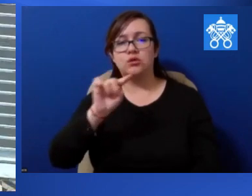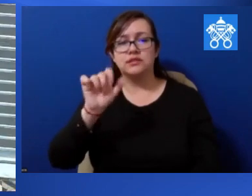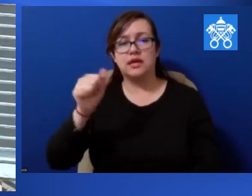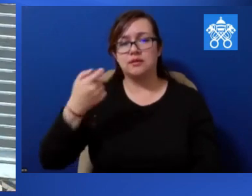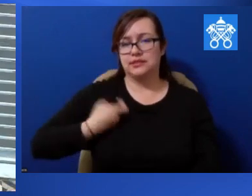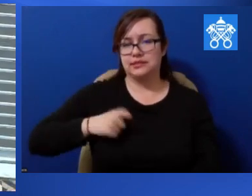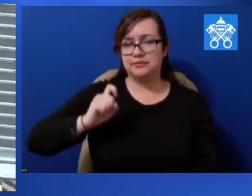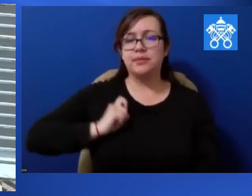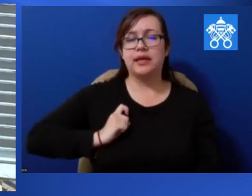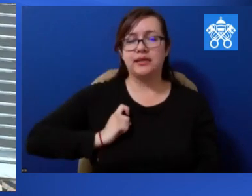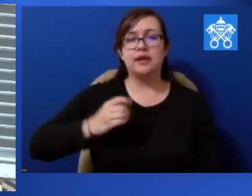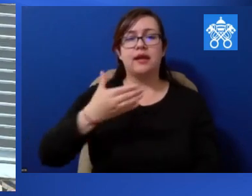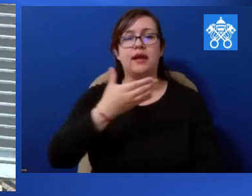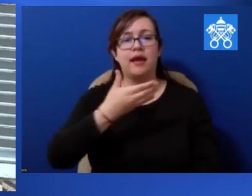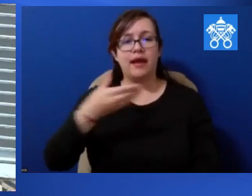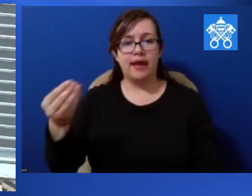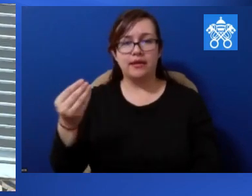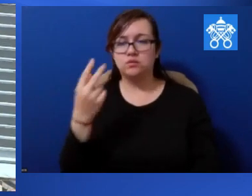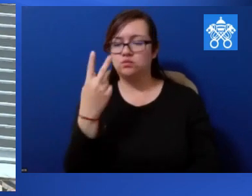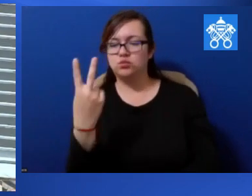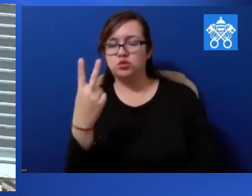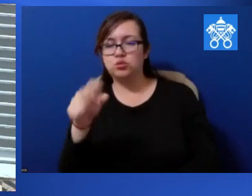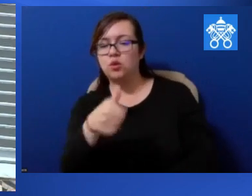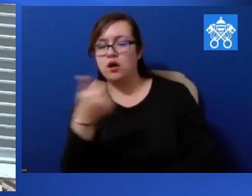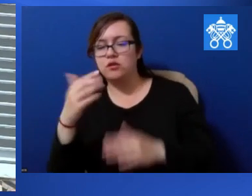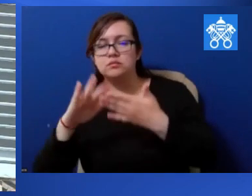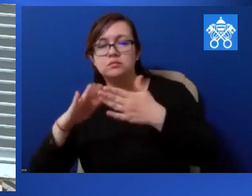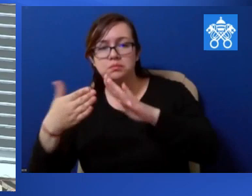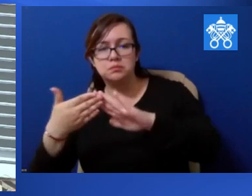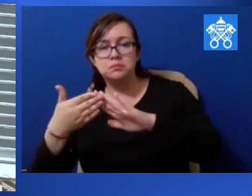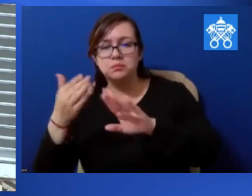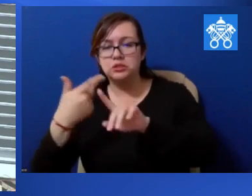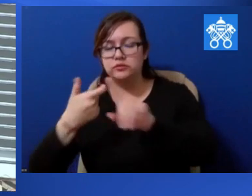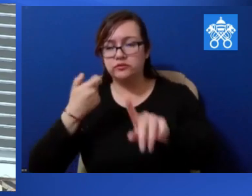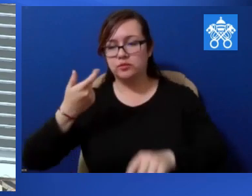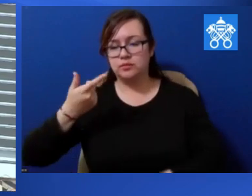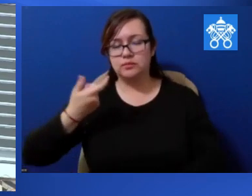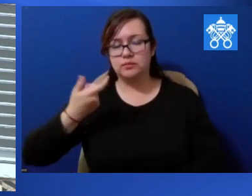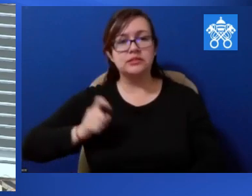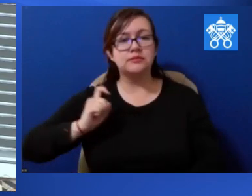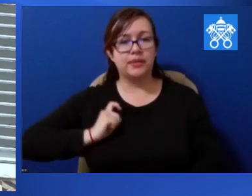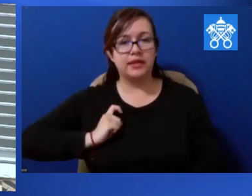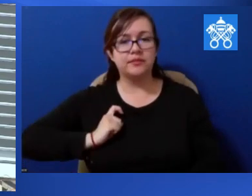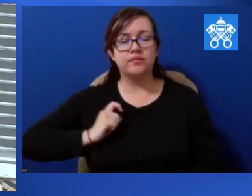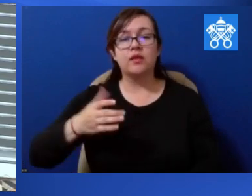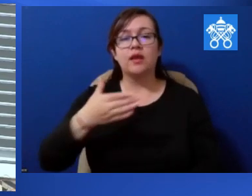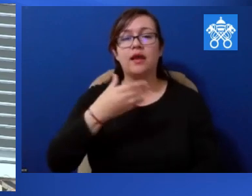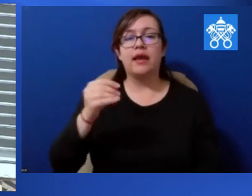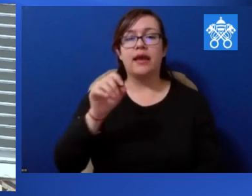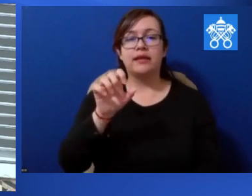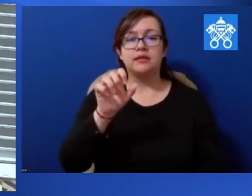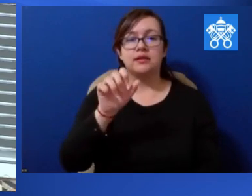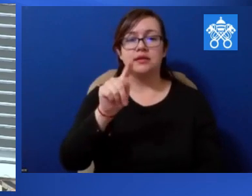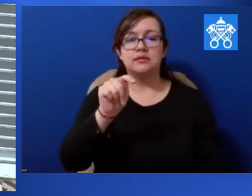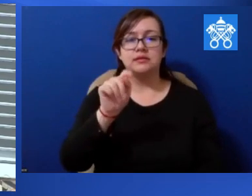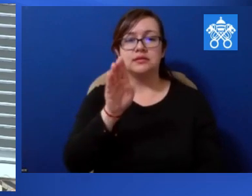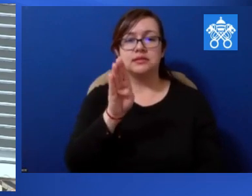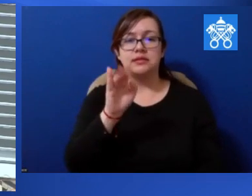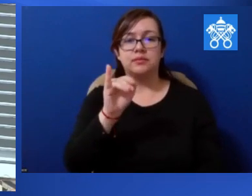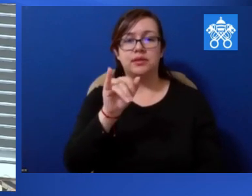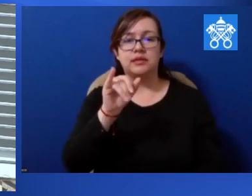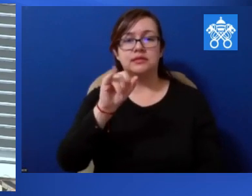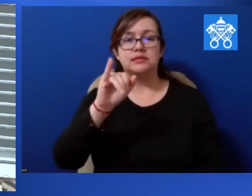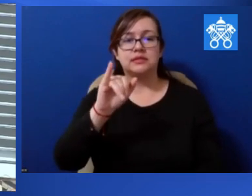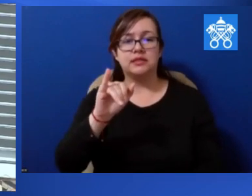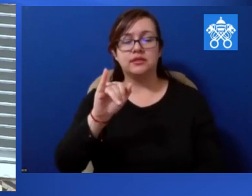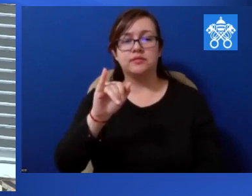And he mentioned two places in Spain. I'm from Tbilisi in Georgia. I greet